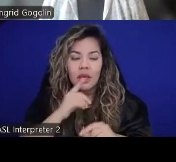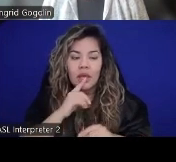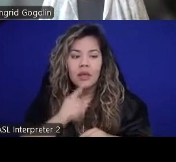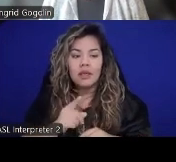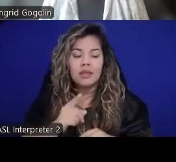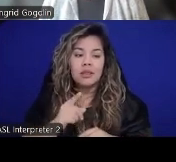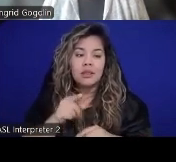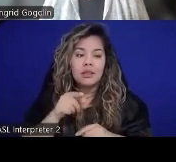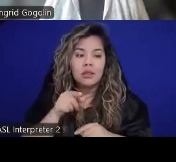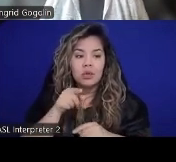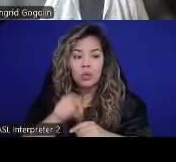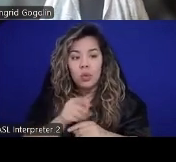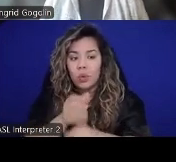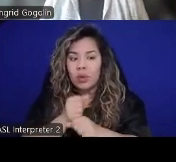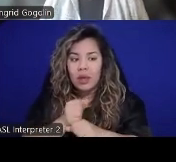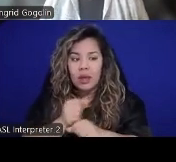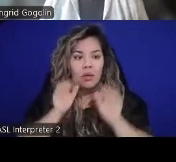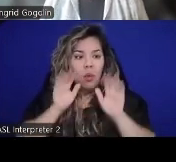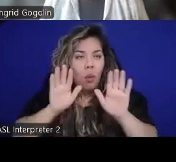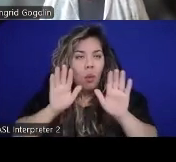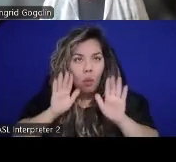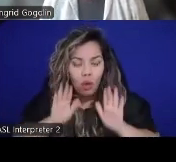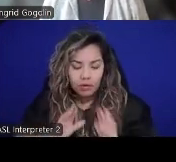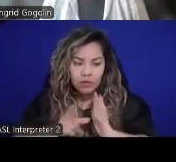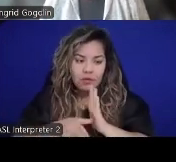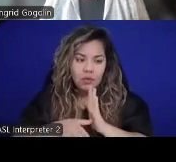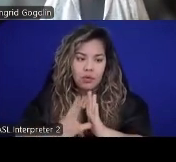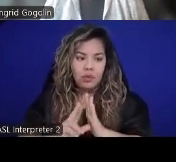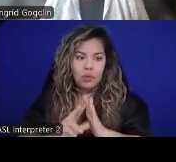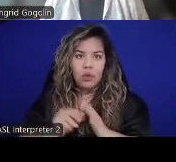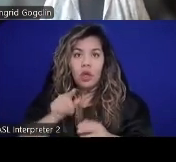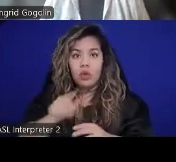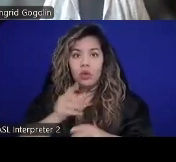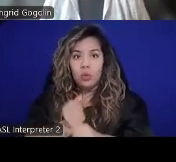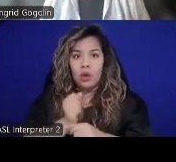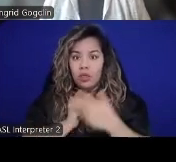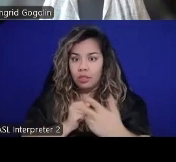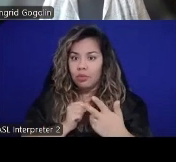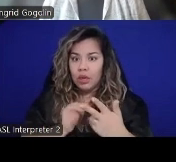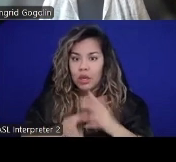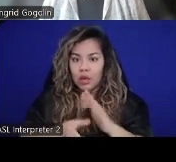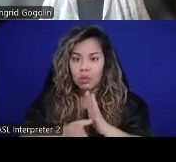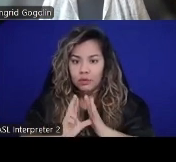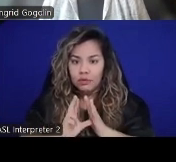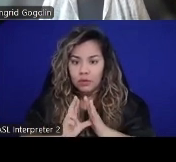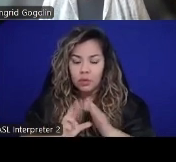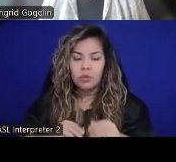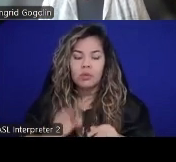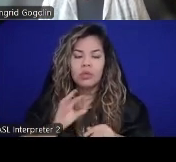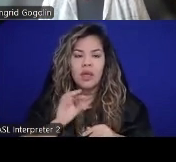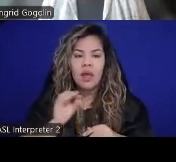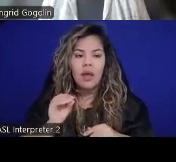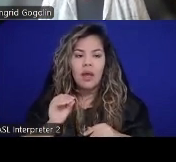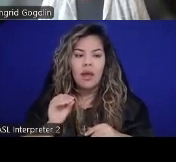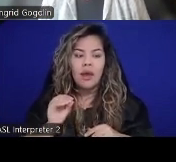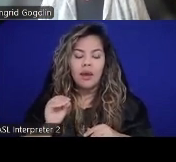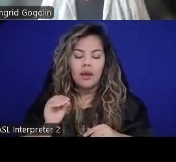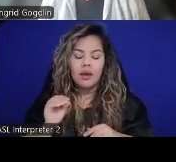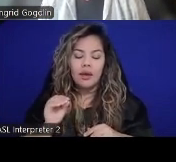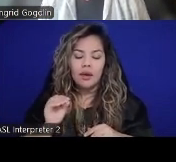a wonderful review, or you get 3 reviews. And those